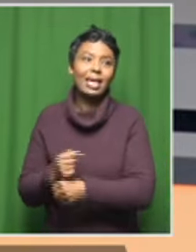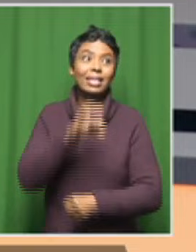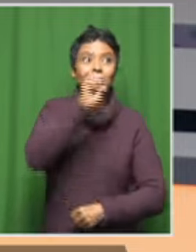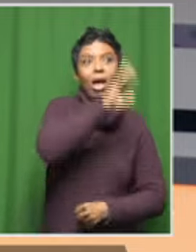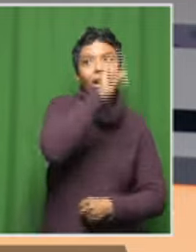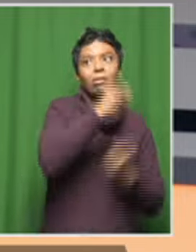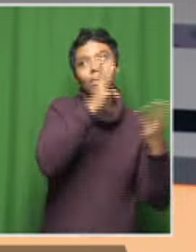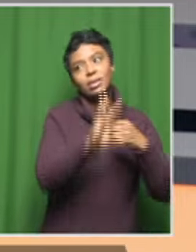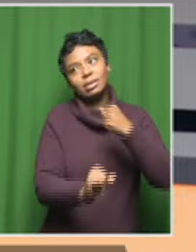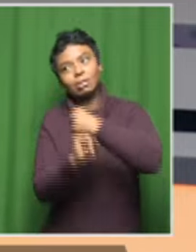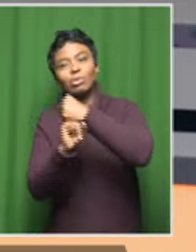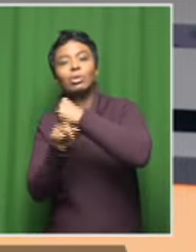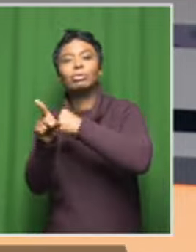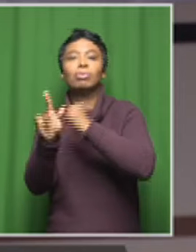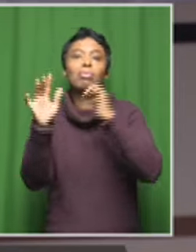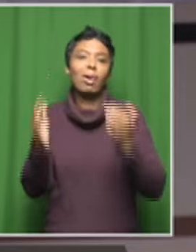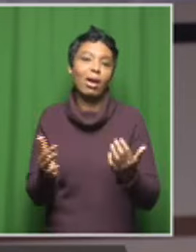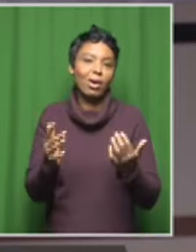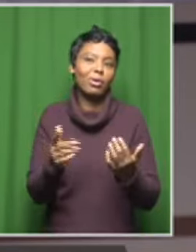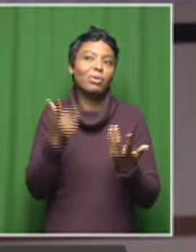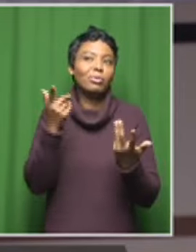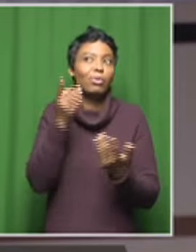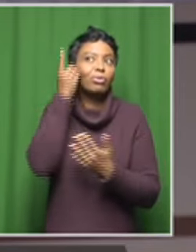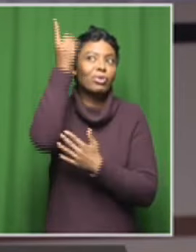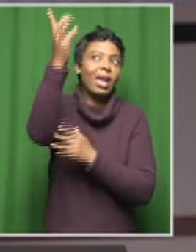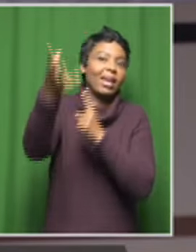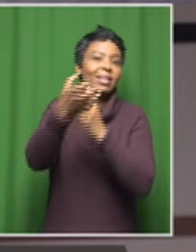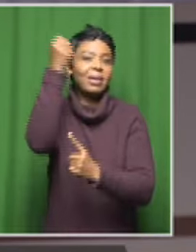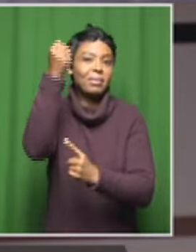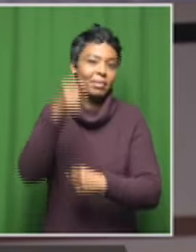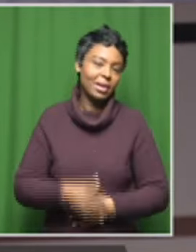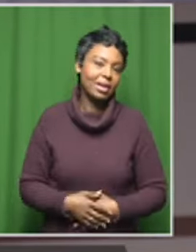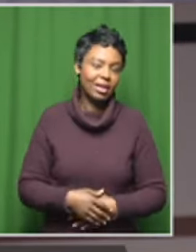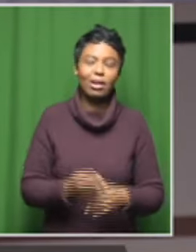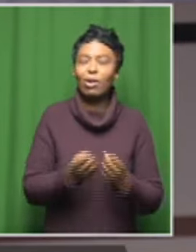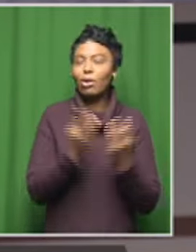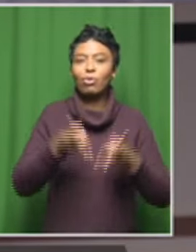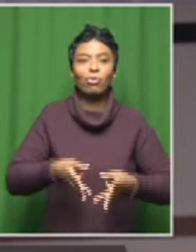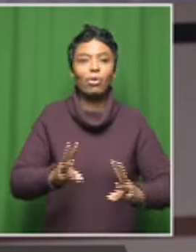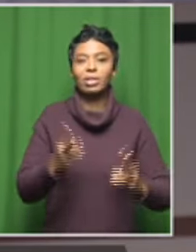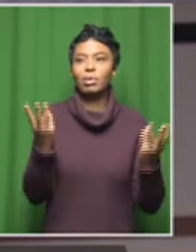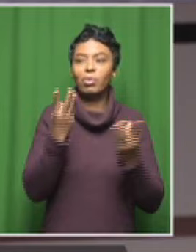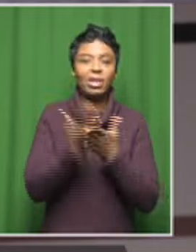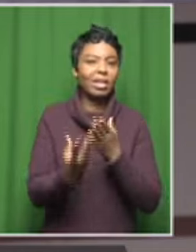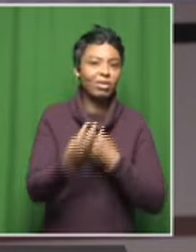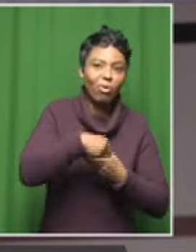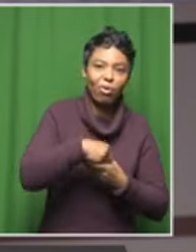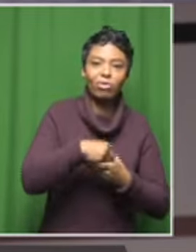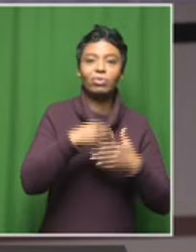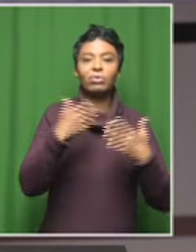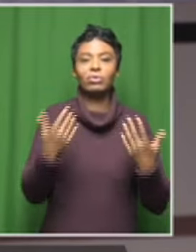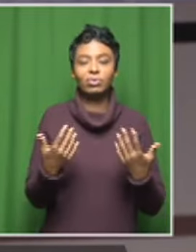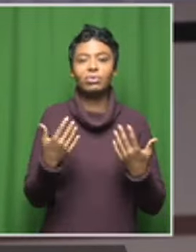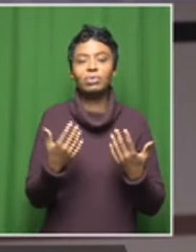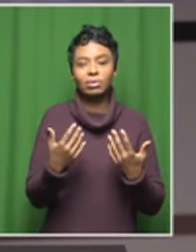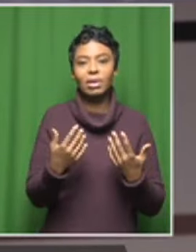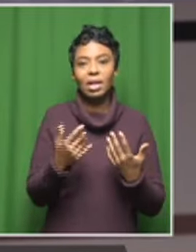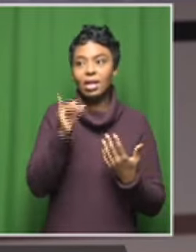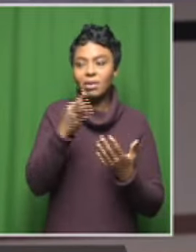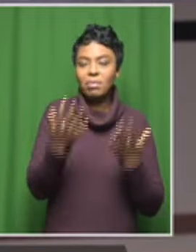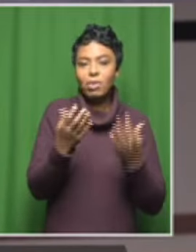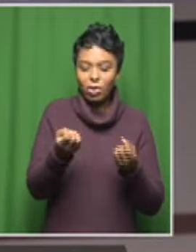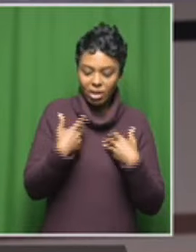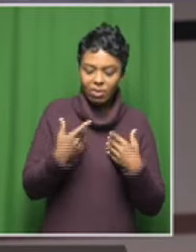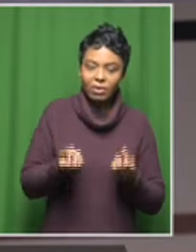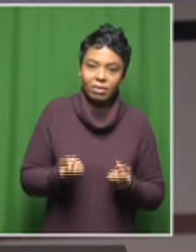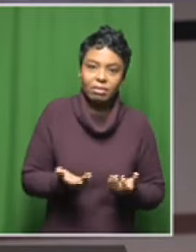support Reach for a Dream? So there are many ways for people to get involved. It's obviously monetary, we'd always appreciate that, but if you provide a